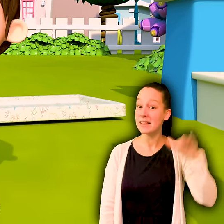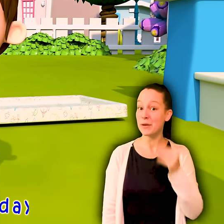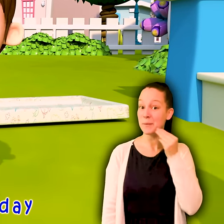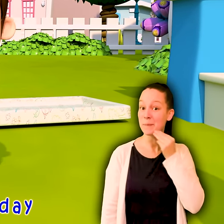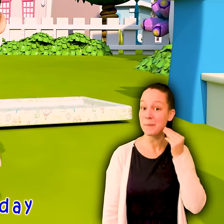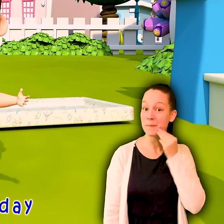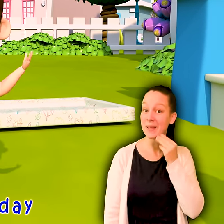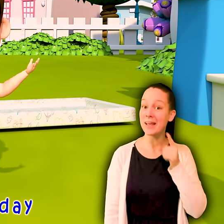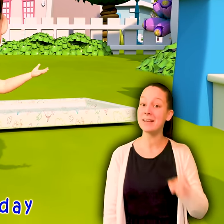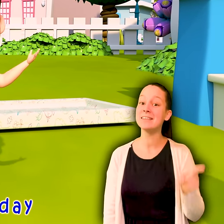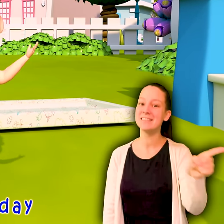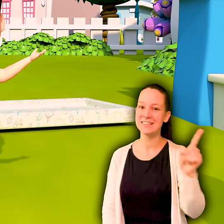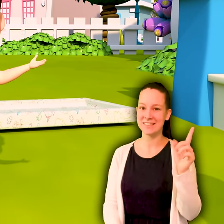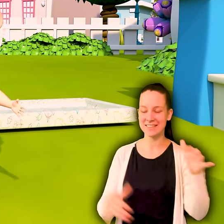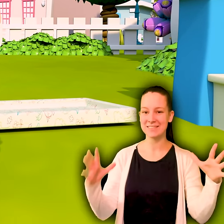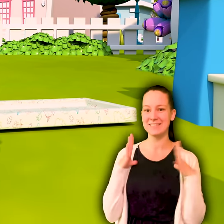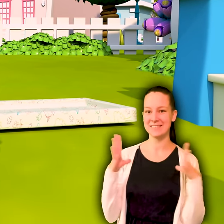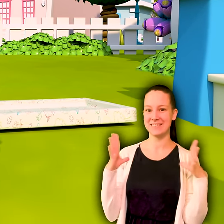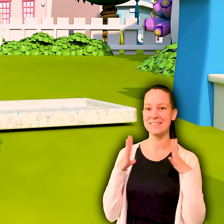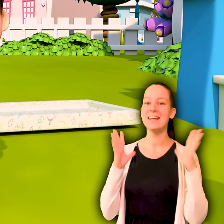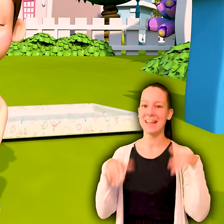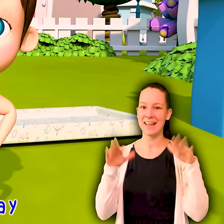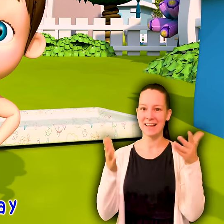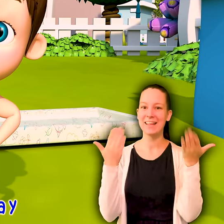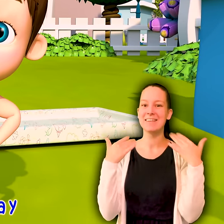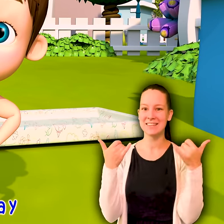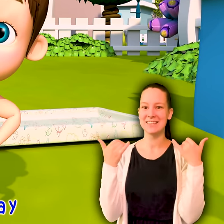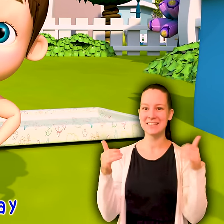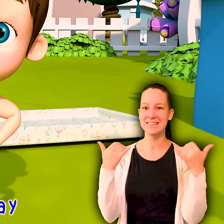mary's on a holy day hey